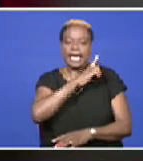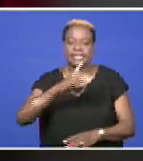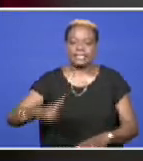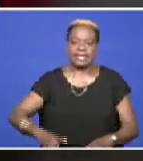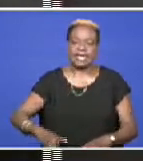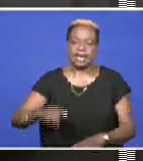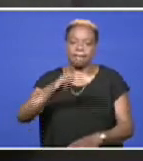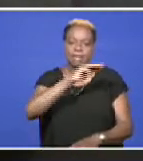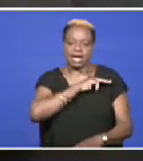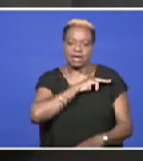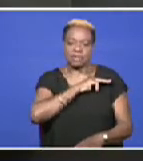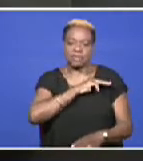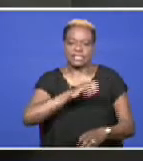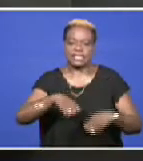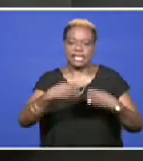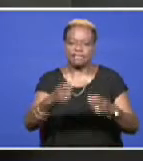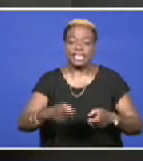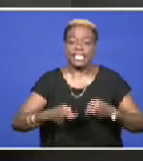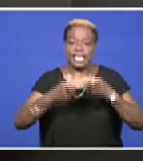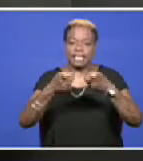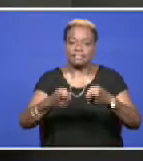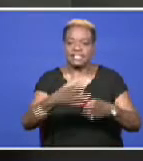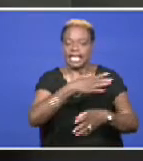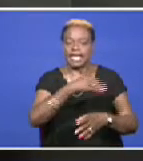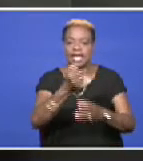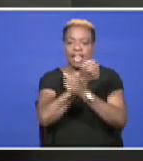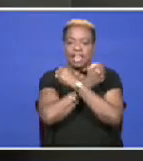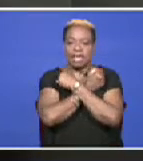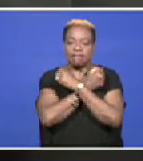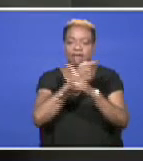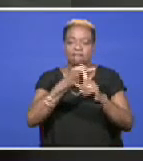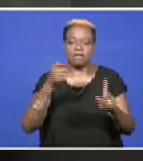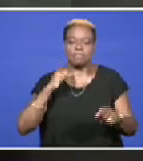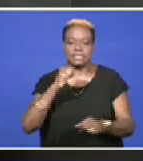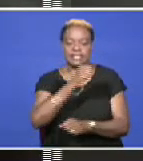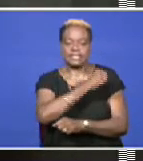gifts and love from the staff members whom she's worked with for 5 years.